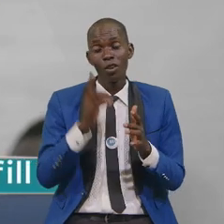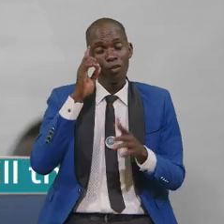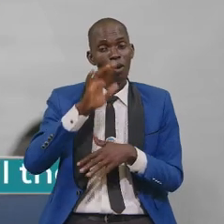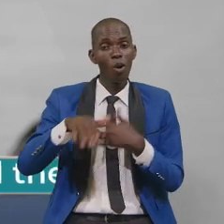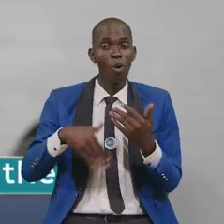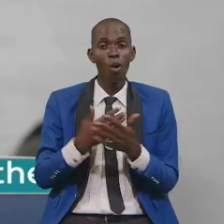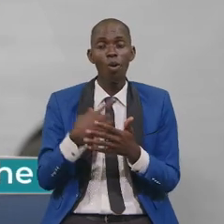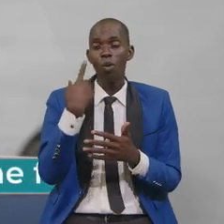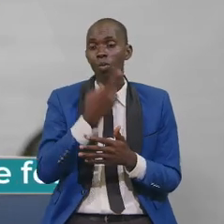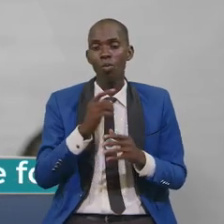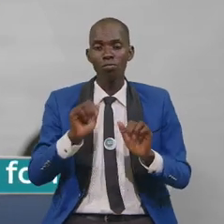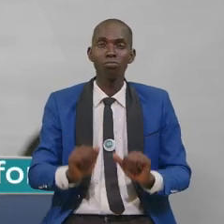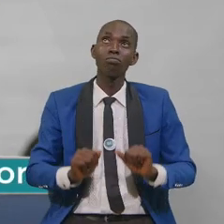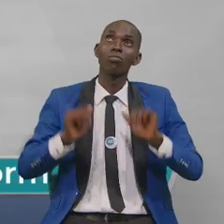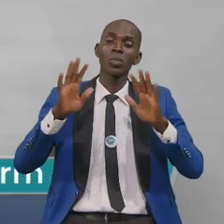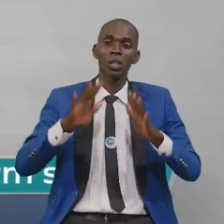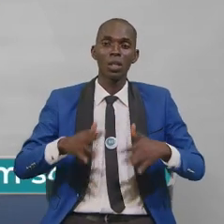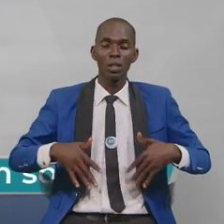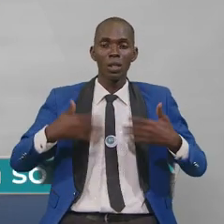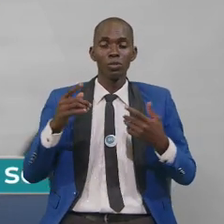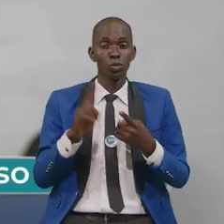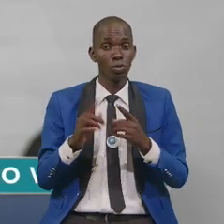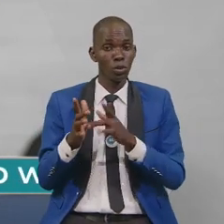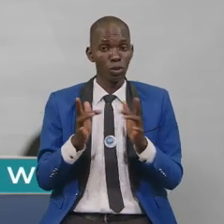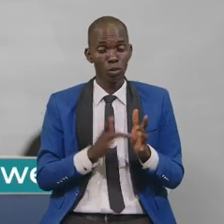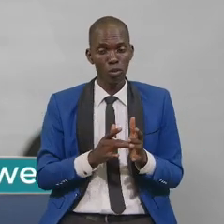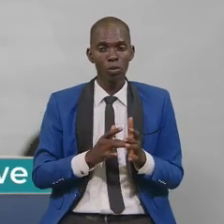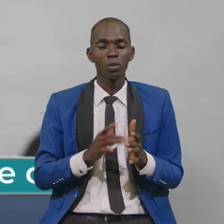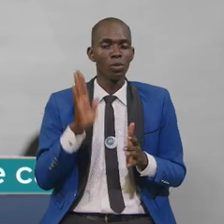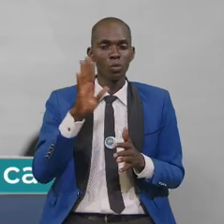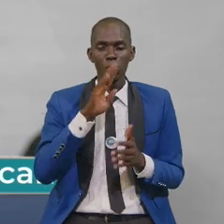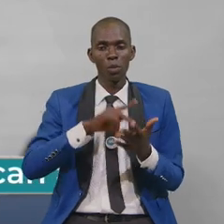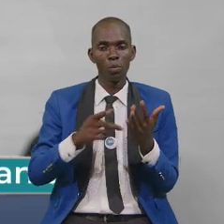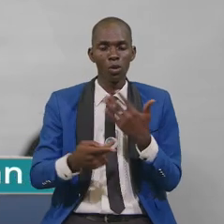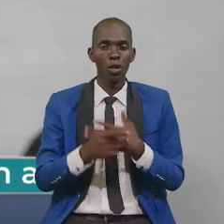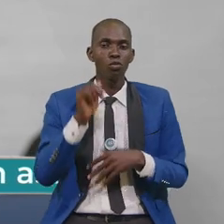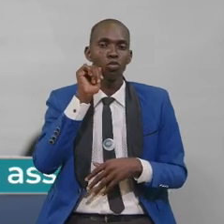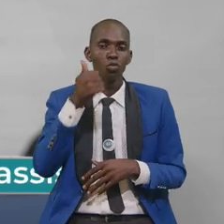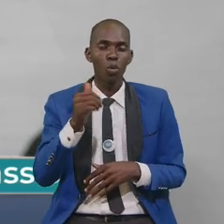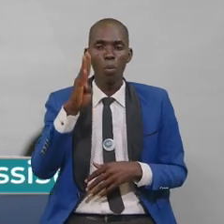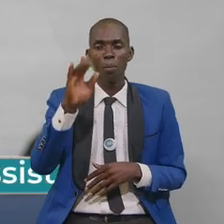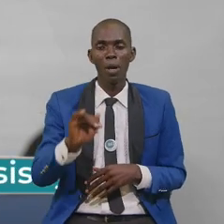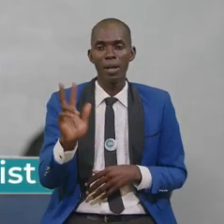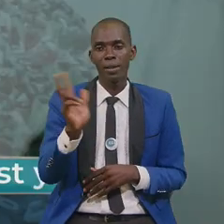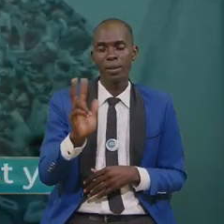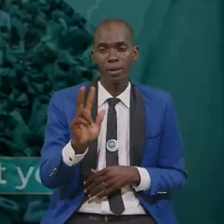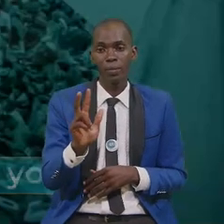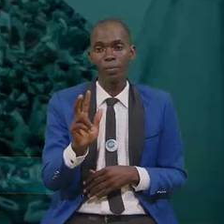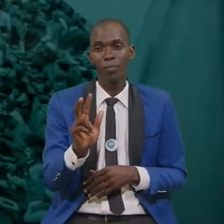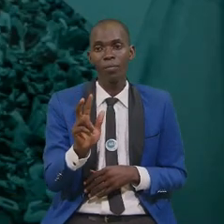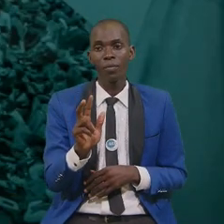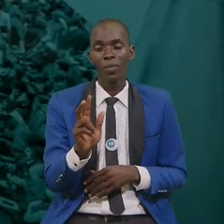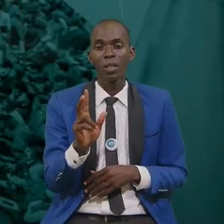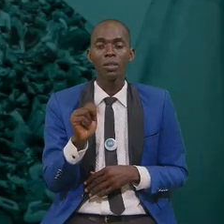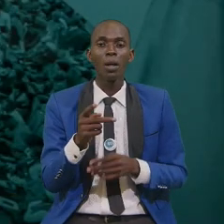Jesus tomorrow by 3 o'clock p.m. The venue is going to be